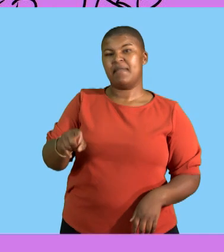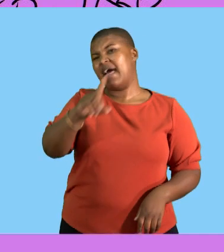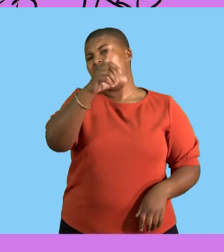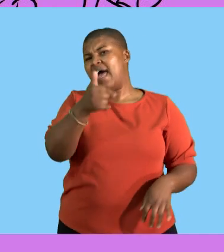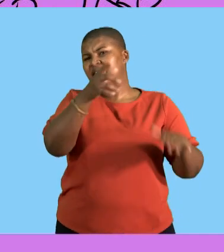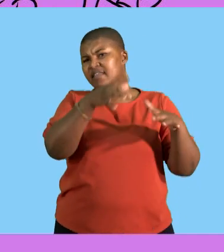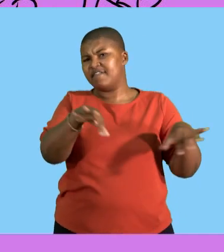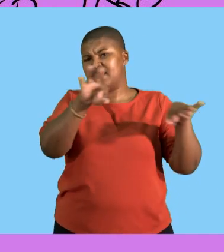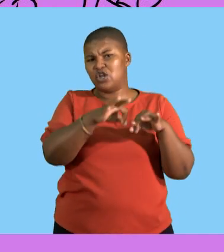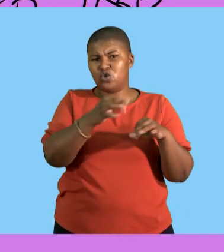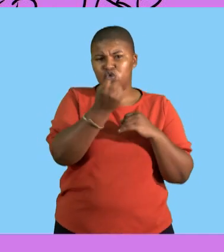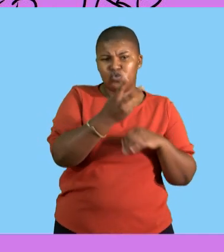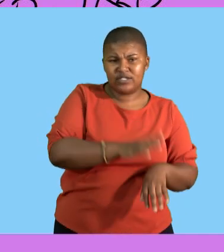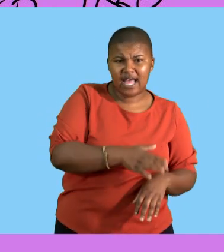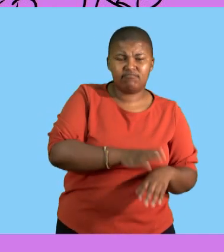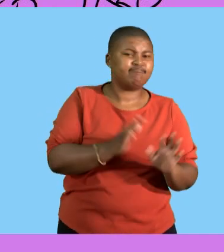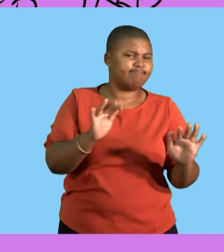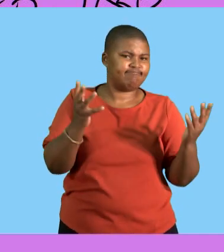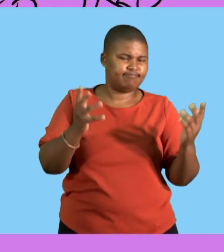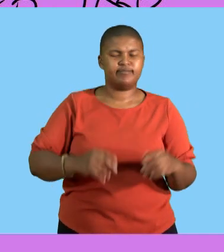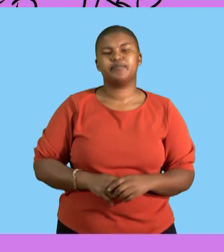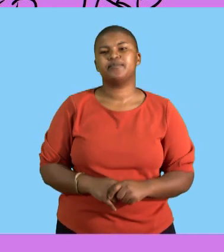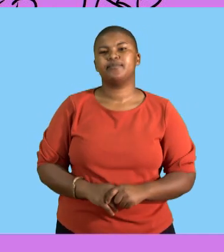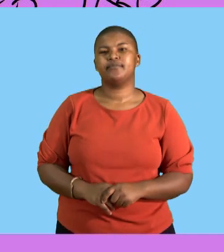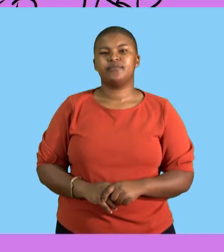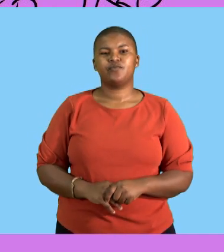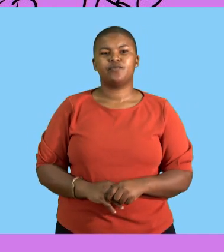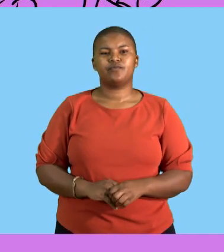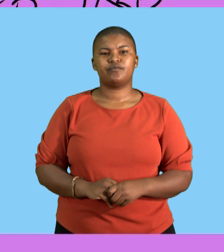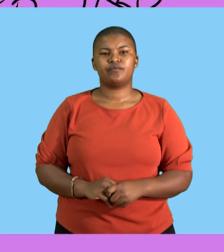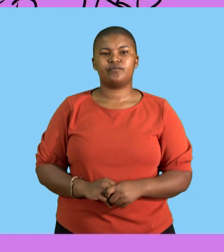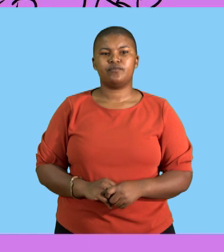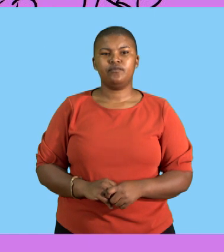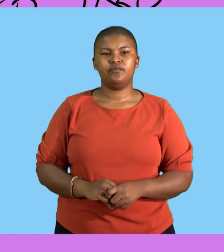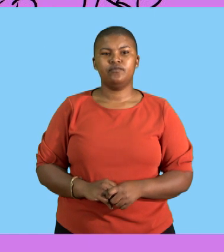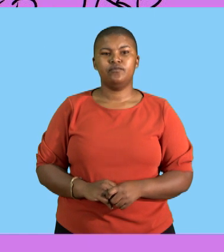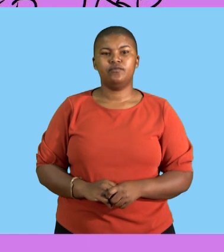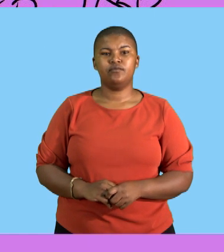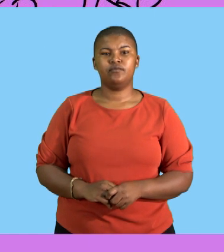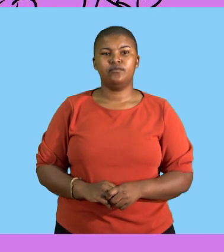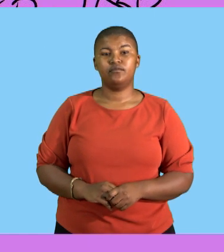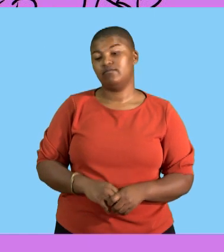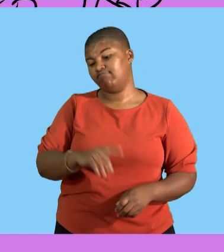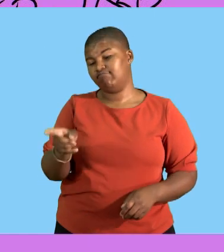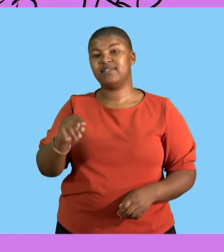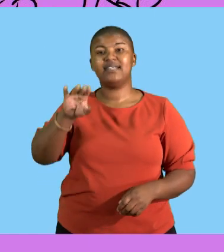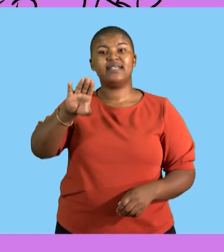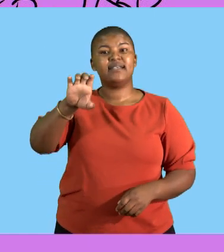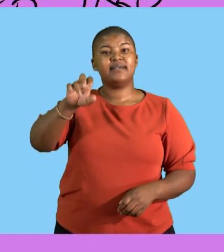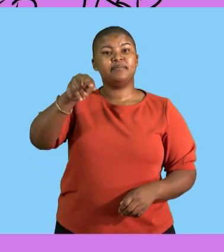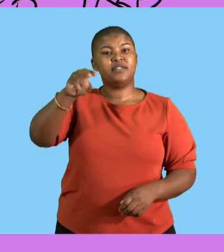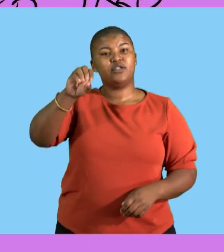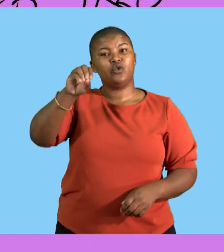that appears again twice or 3 times in the data set of Springs. Then we go to Benoni. In